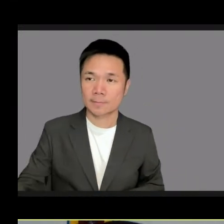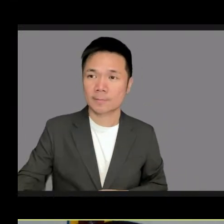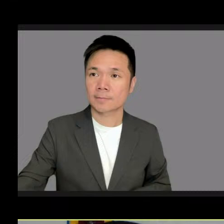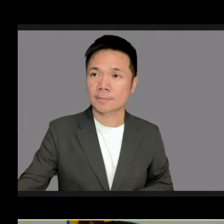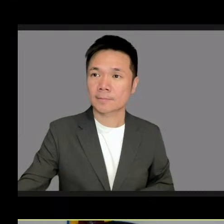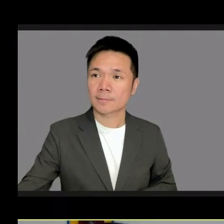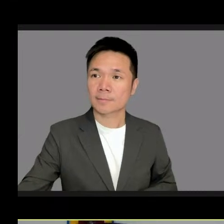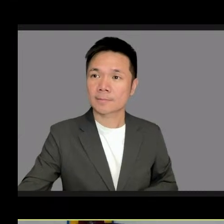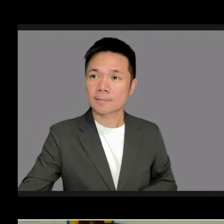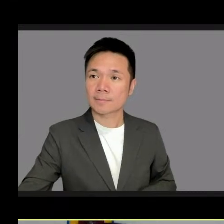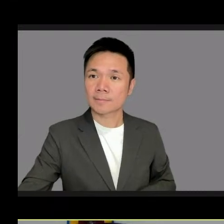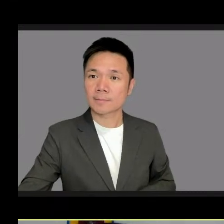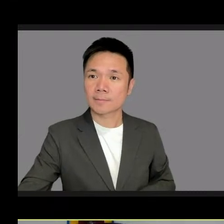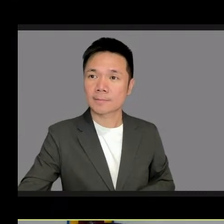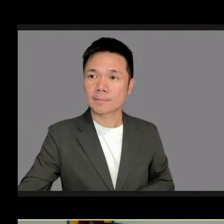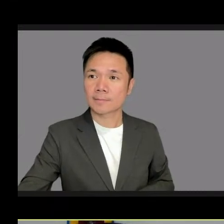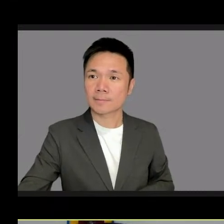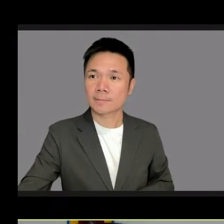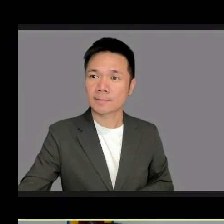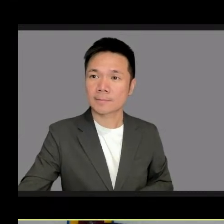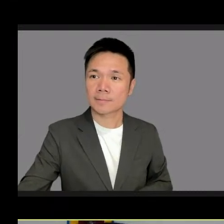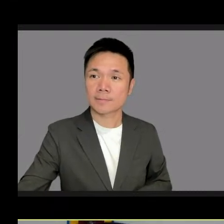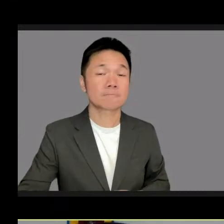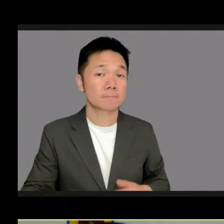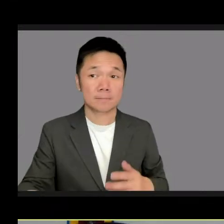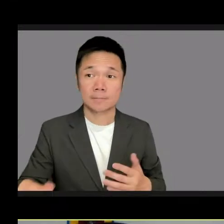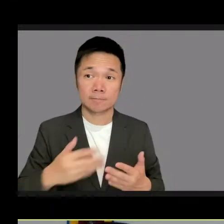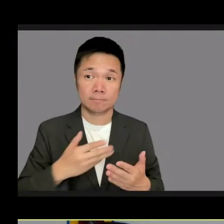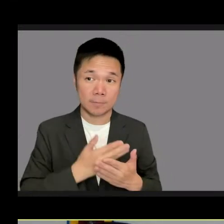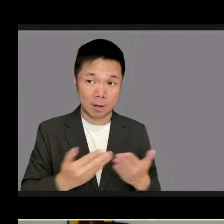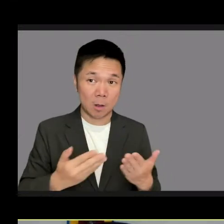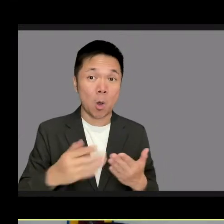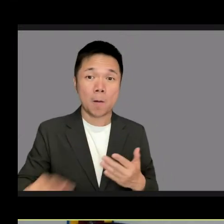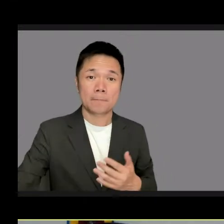apart from some other augmentations that are there for